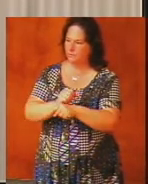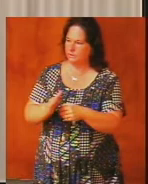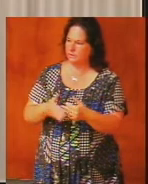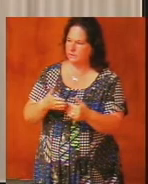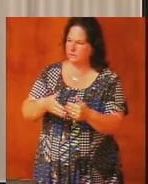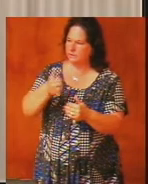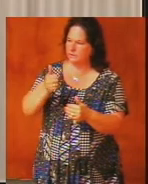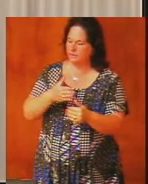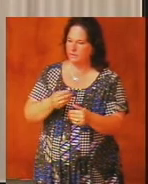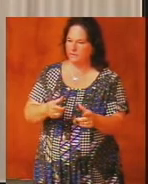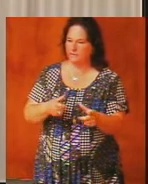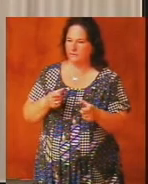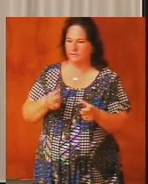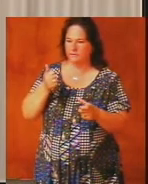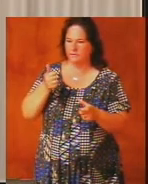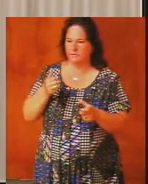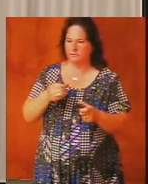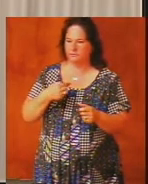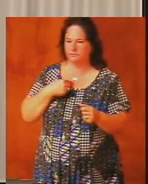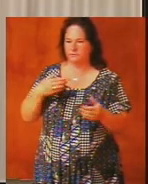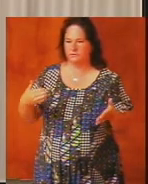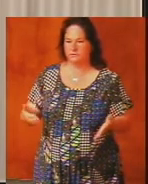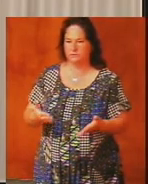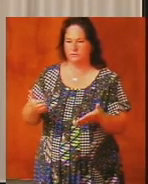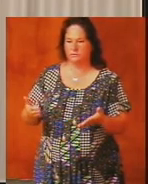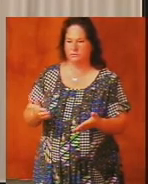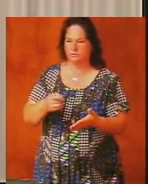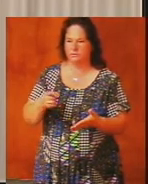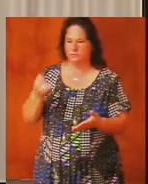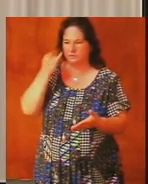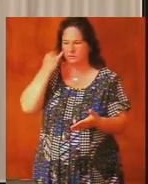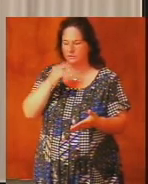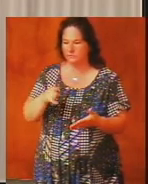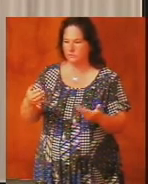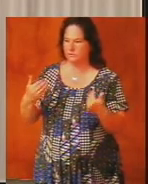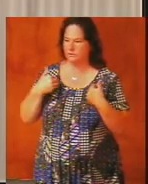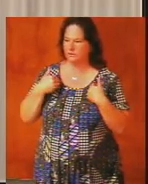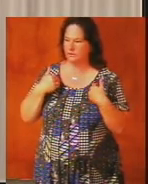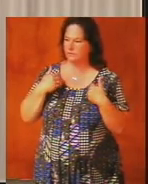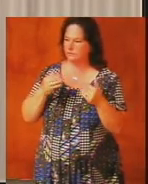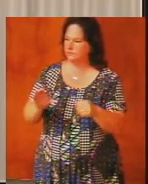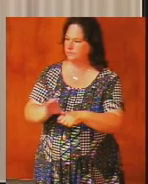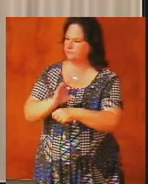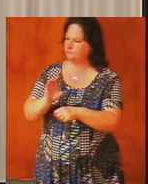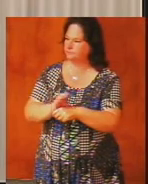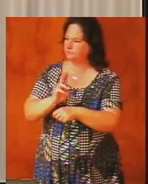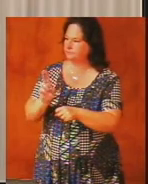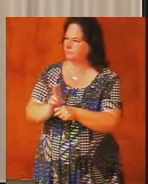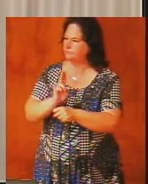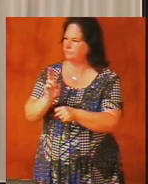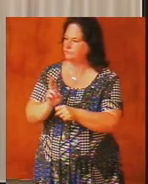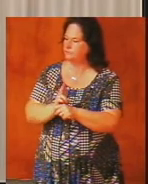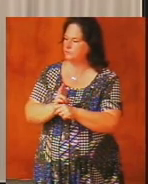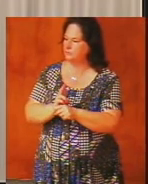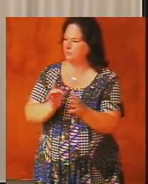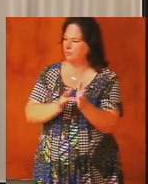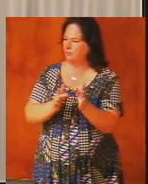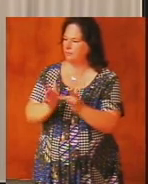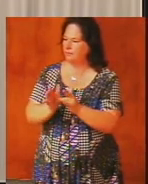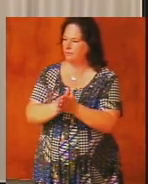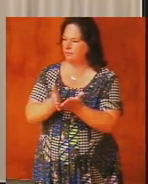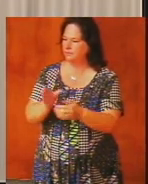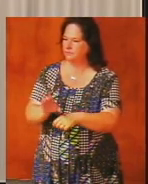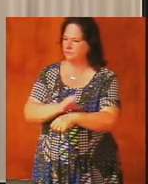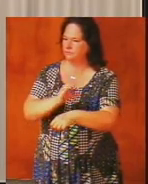and I would encourage you, if you have a computer, to use Bible